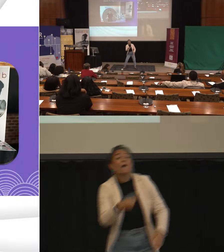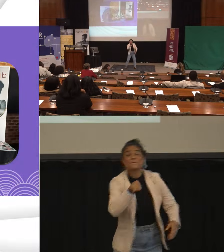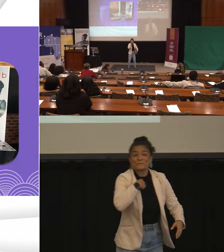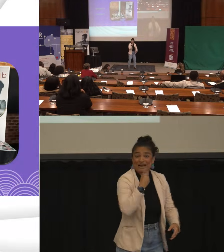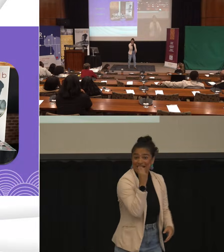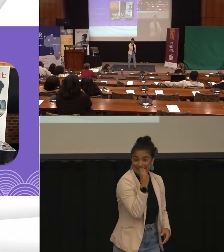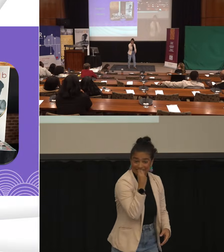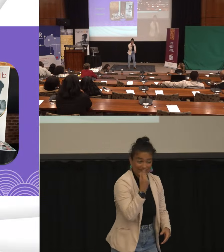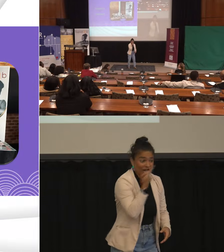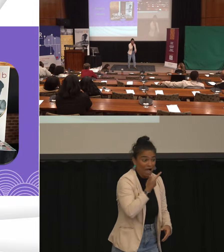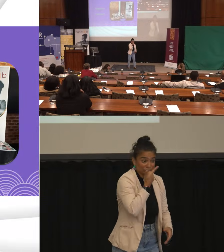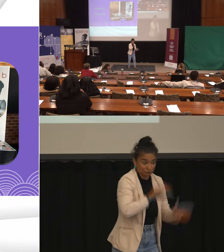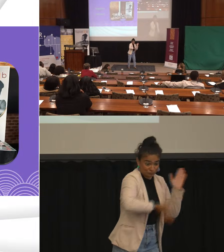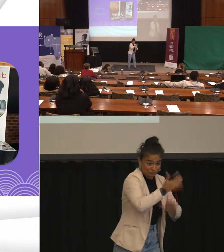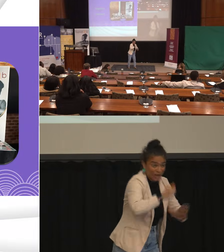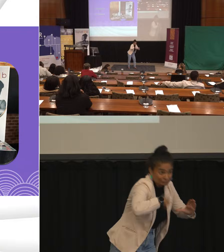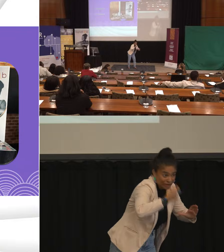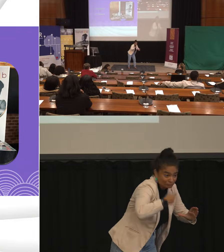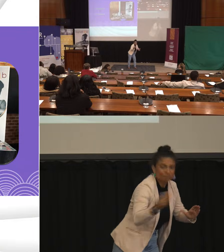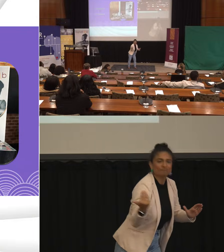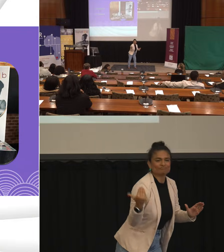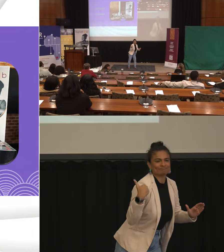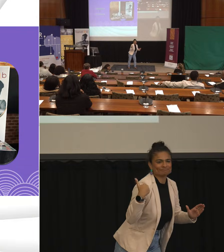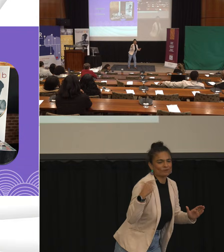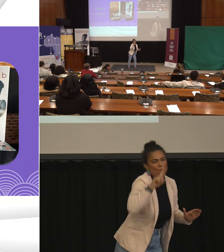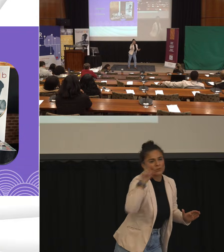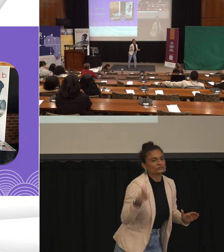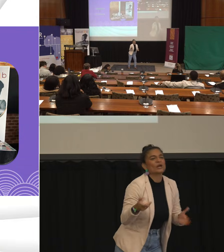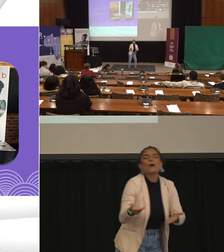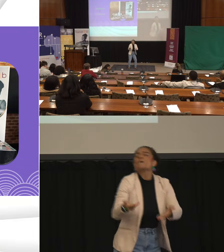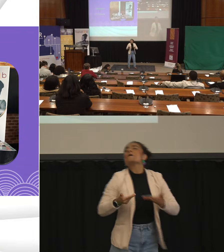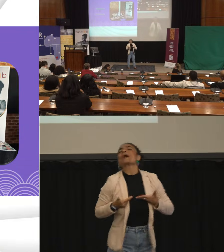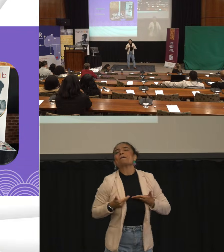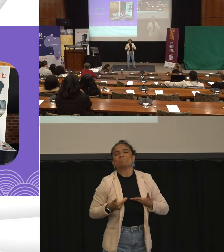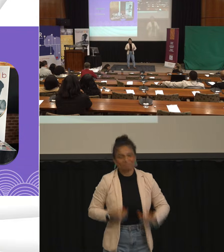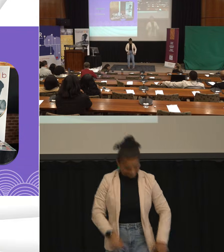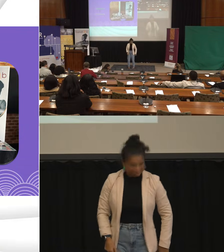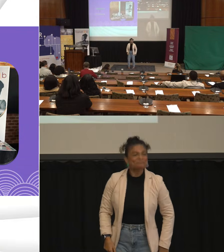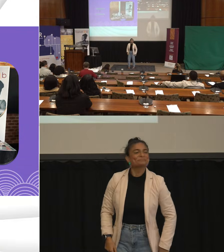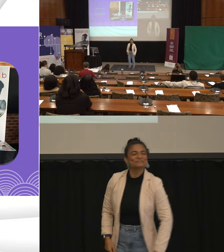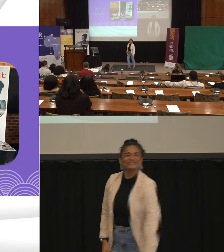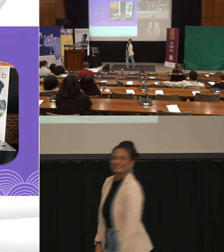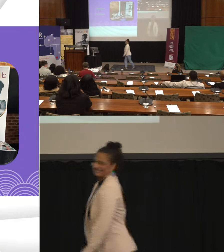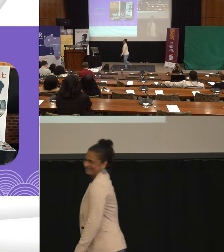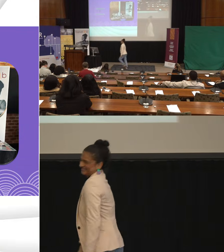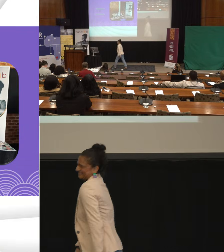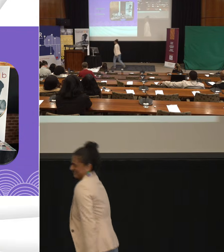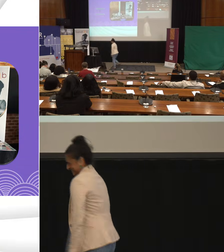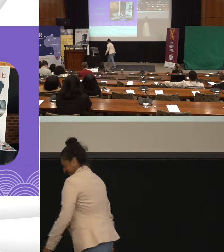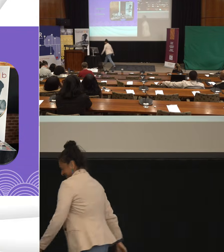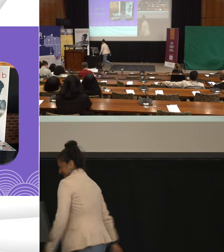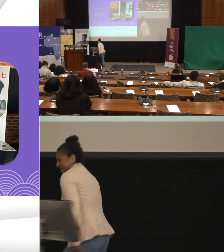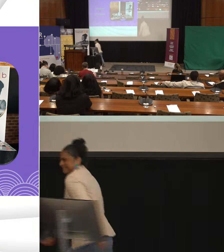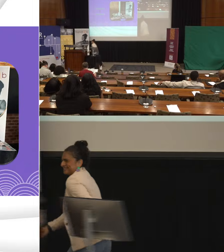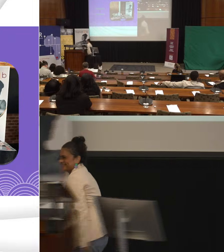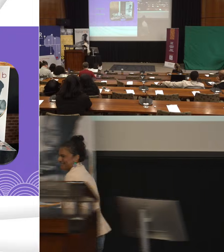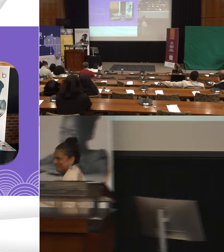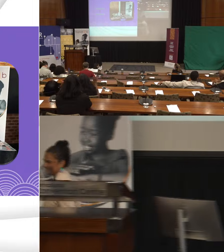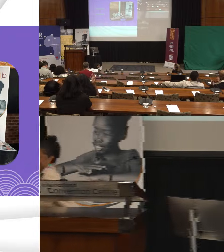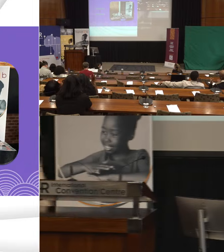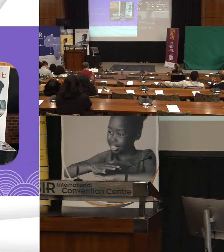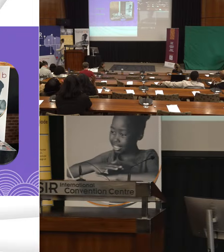So if you have any questions over lunchtime, you're more than welcome to hit me on the shoulder and we can have a conversation.